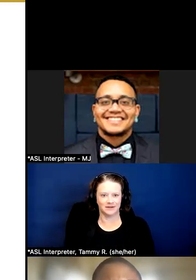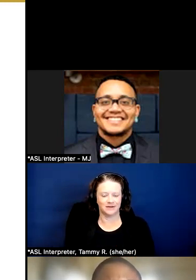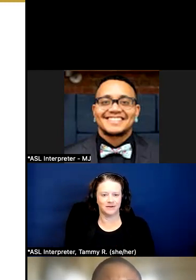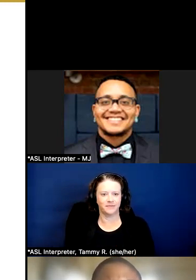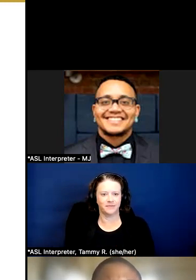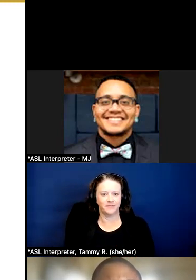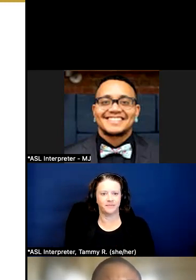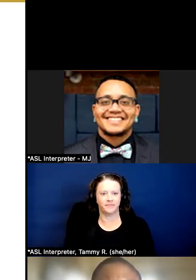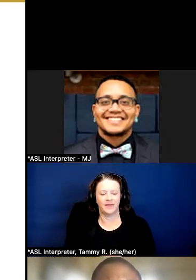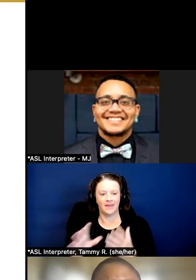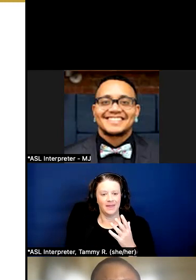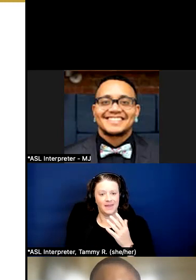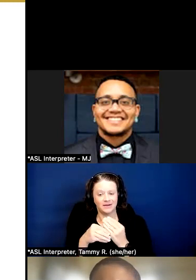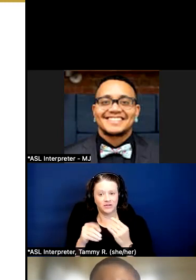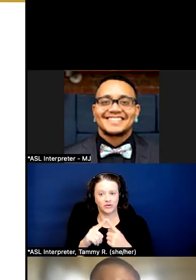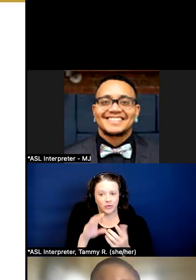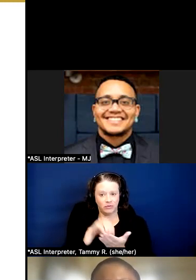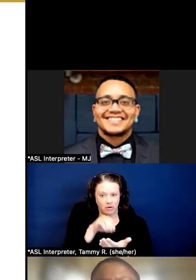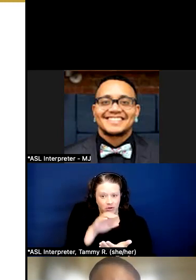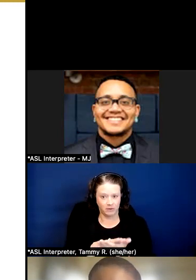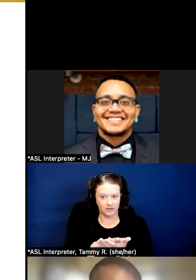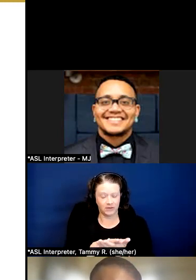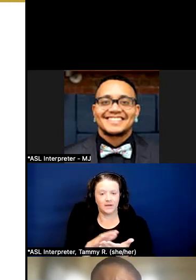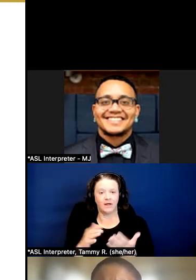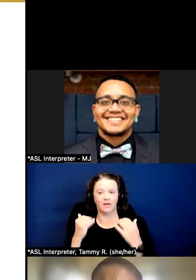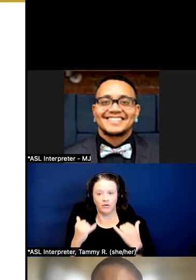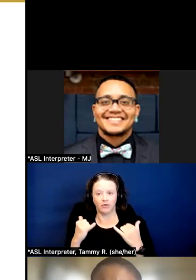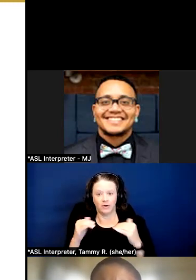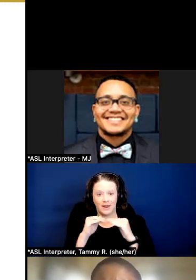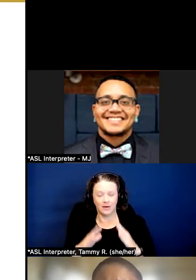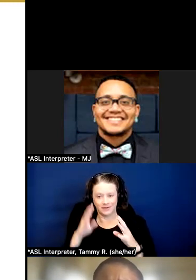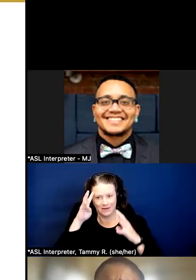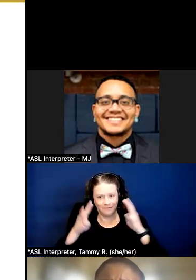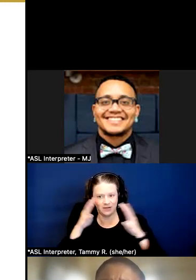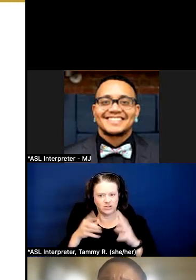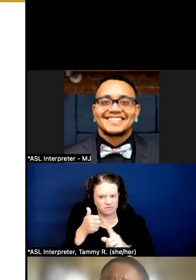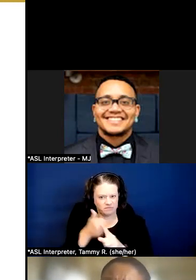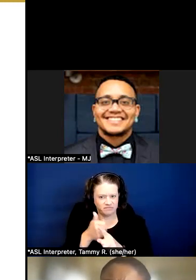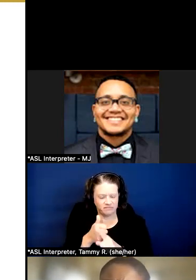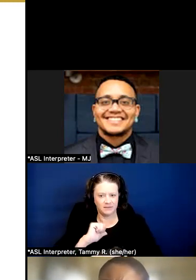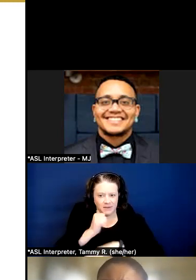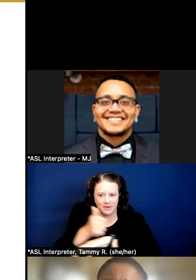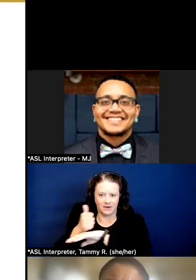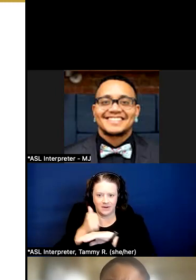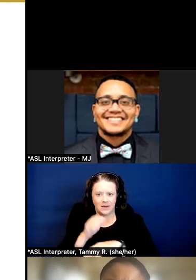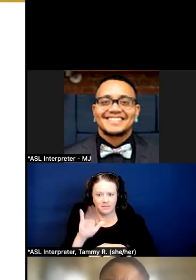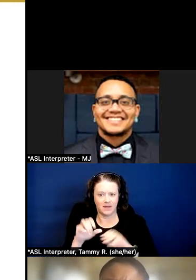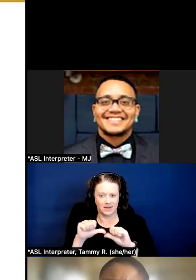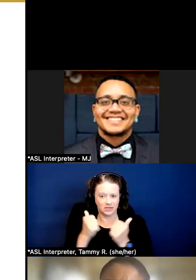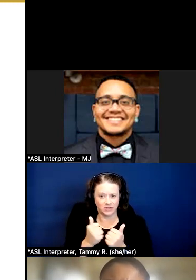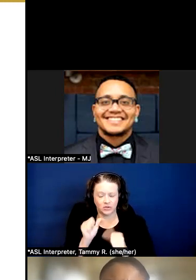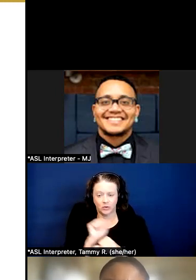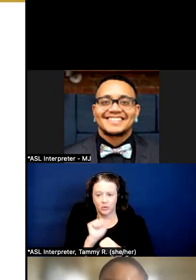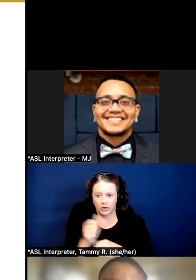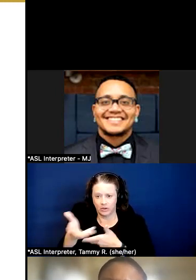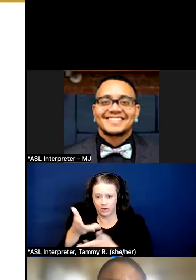So in addition to documenting the current housing innovations that are implemented by agencies working with communities